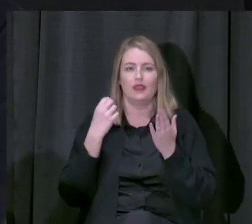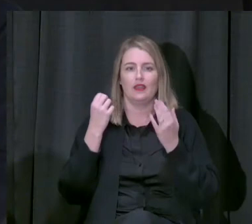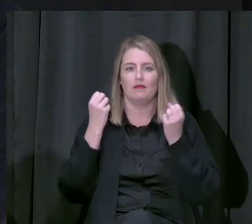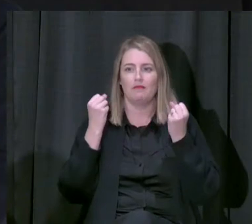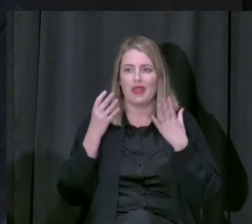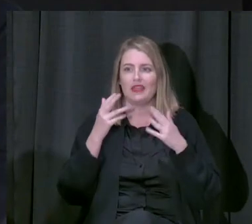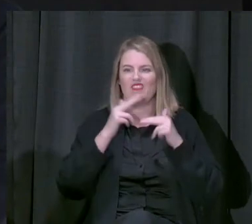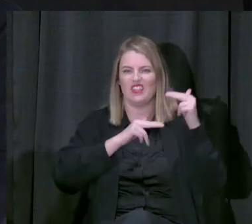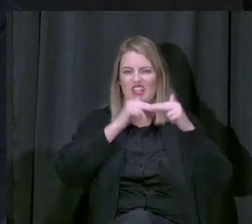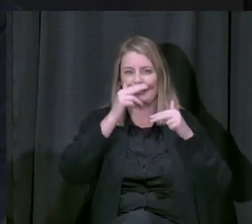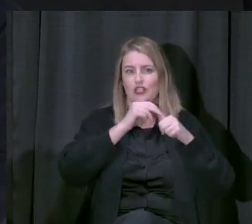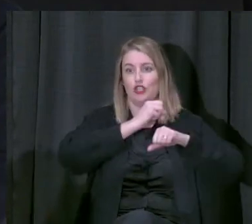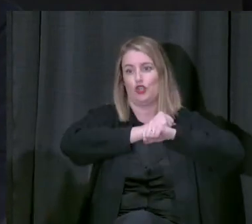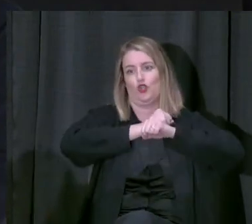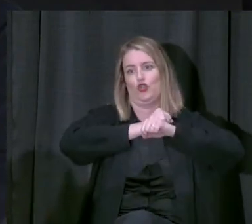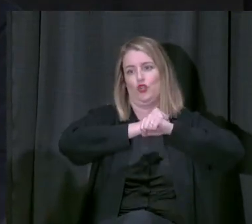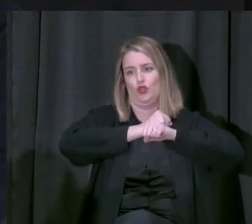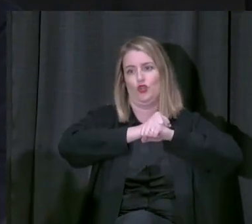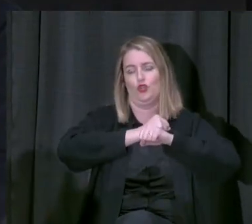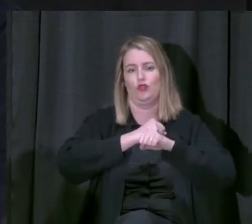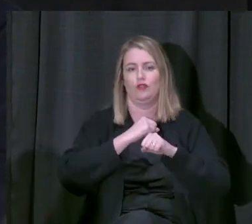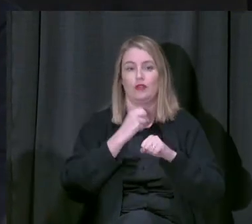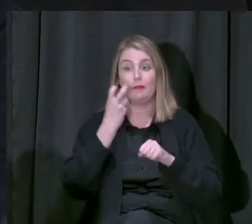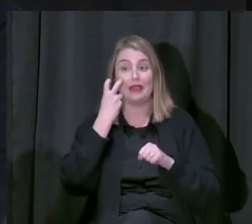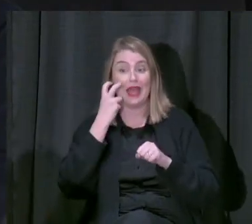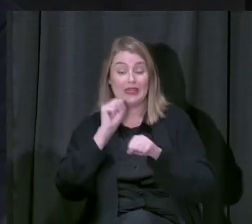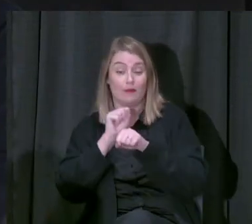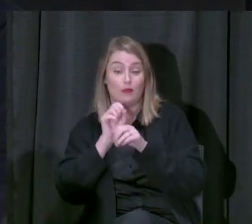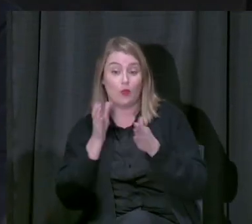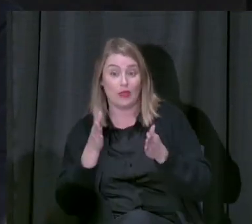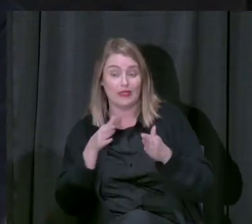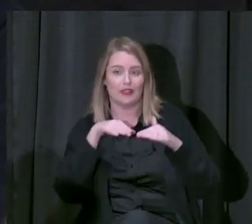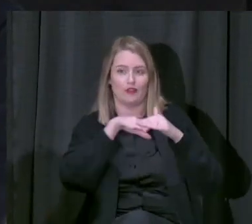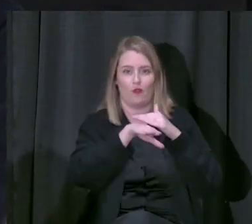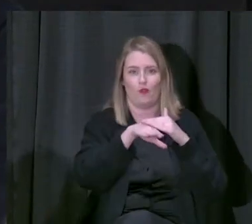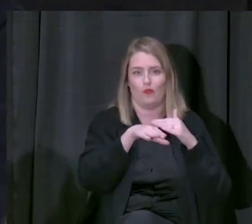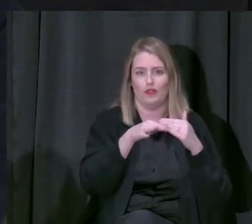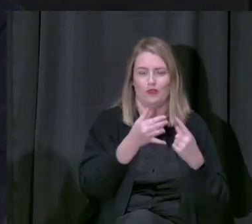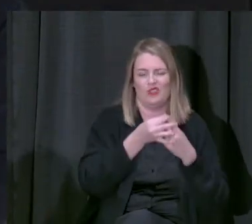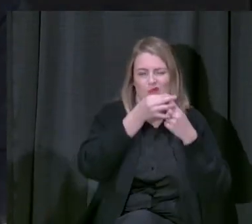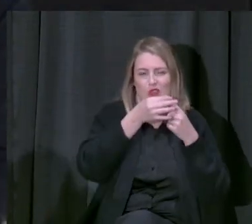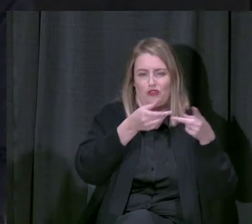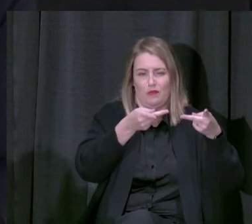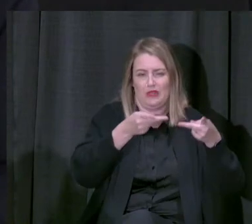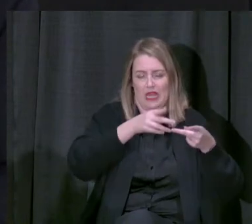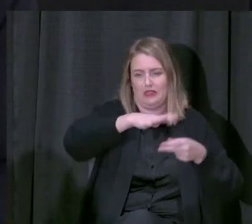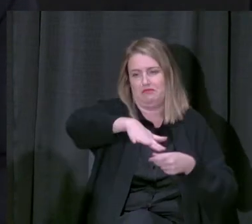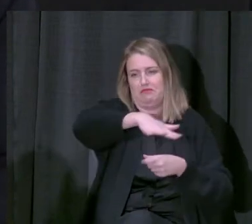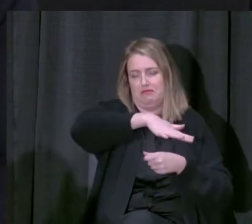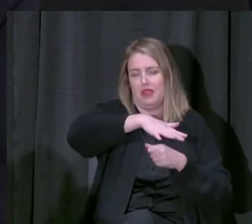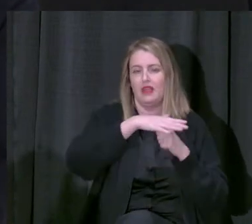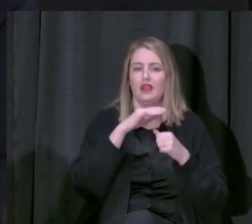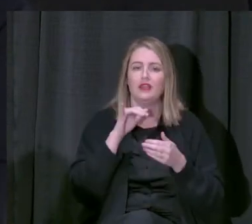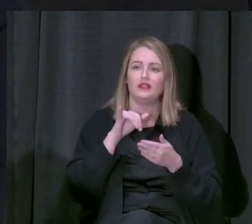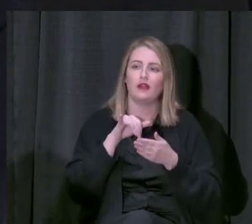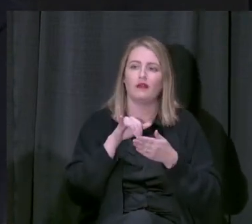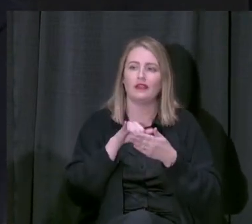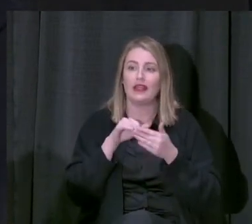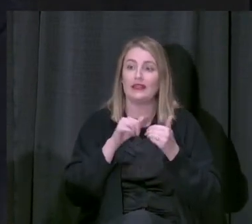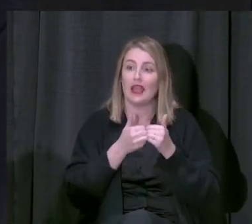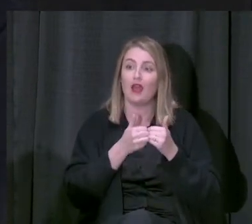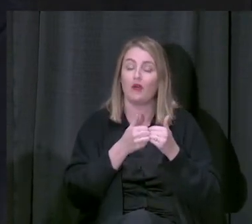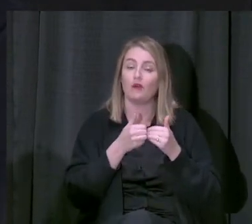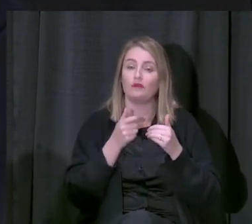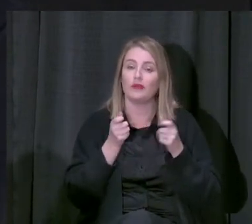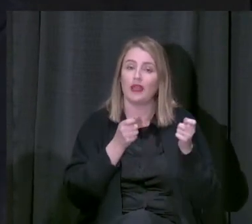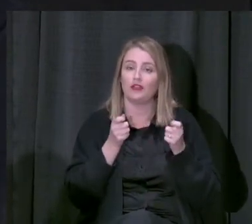their facilities are secure and they have blind employees, and so they can use this. So that's, you know, that's how that's